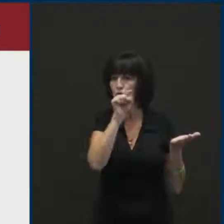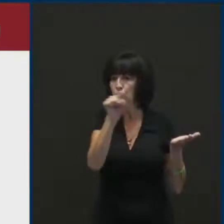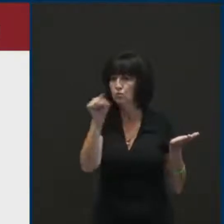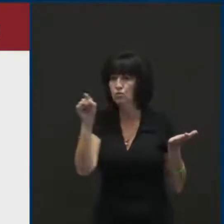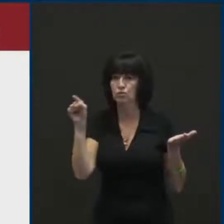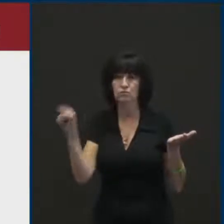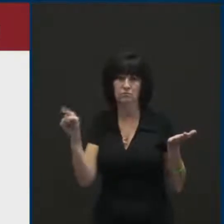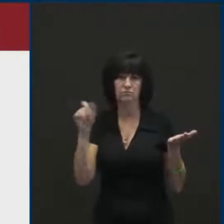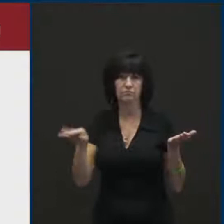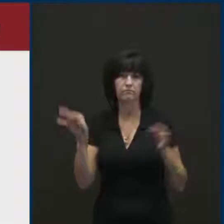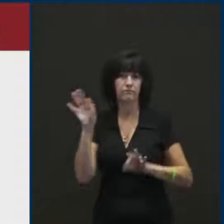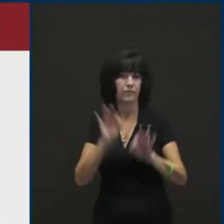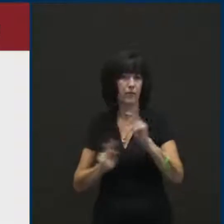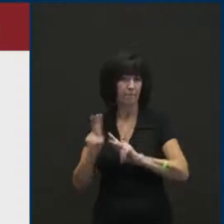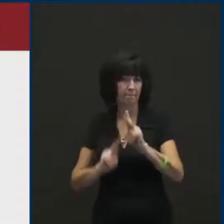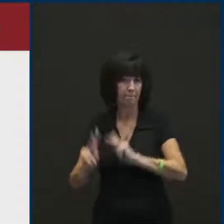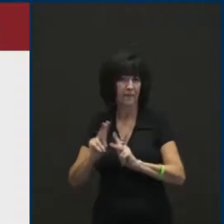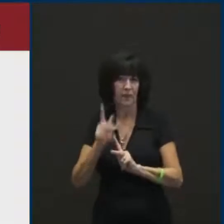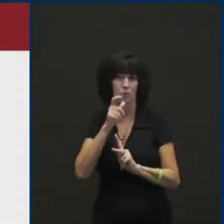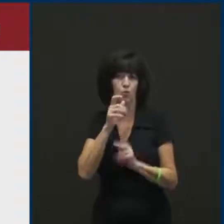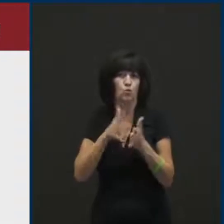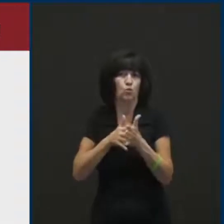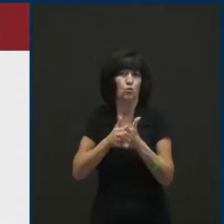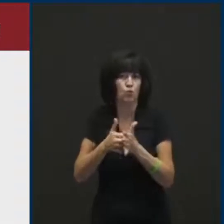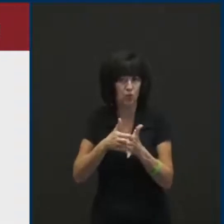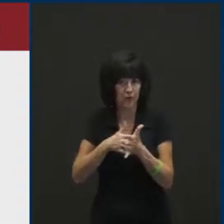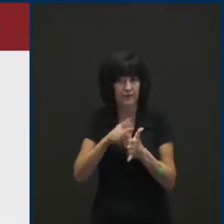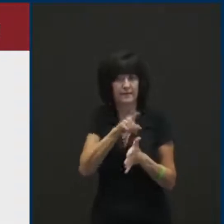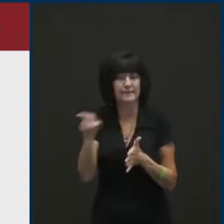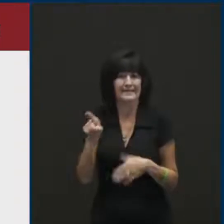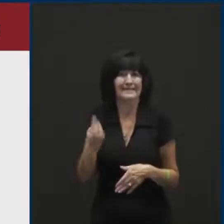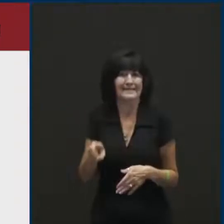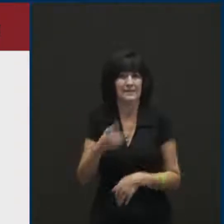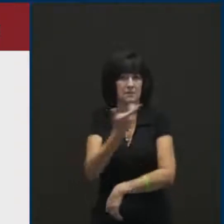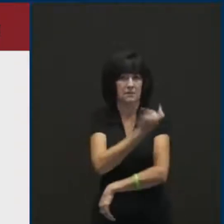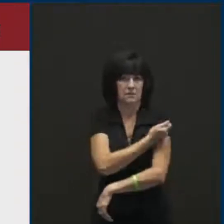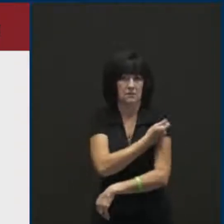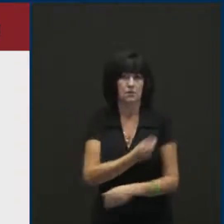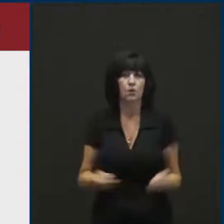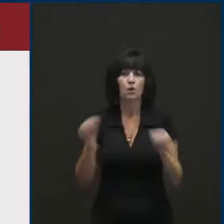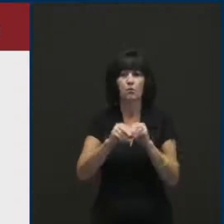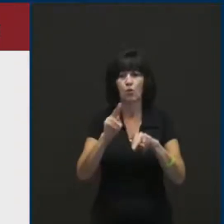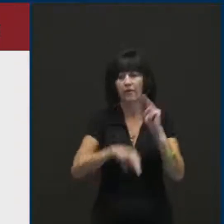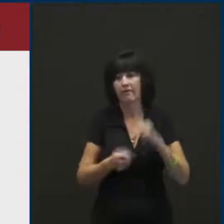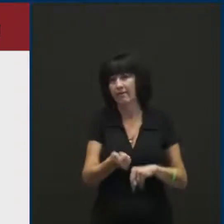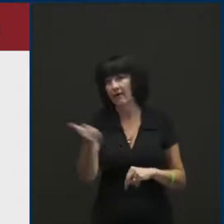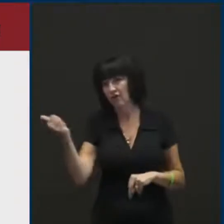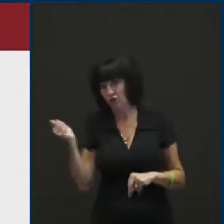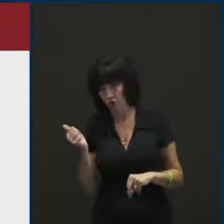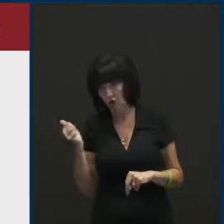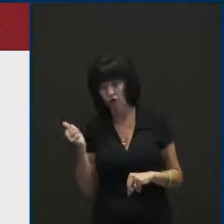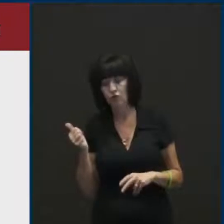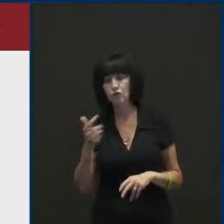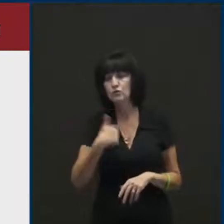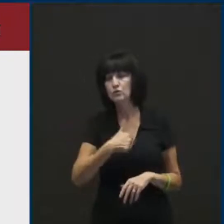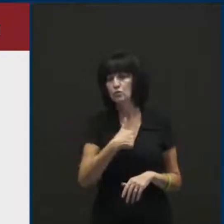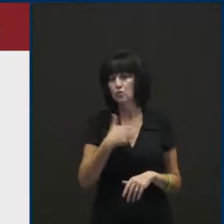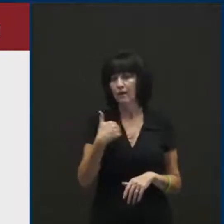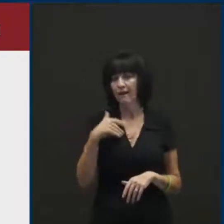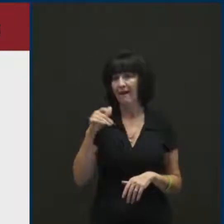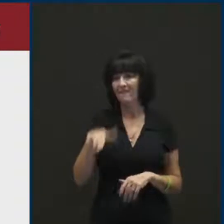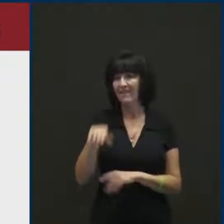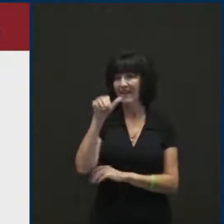recommendations. There is a committee of incredibly smart and talented scientists called